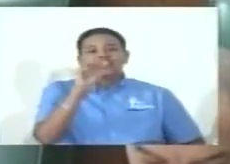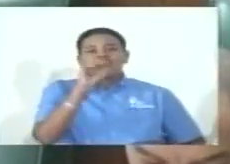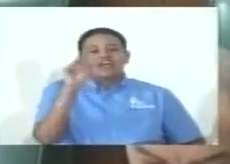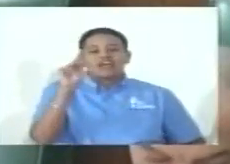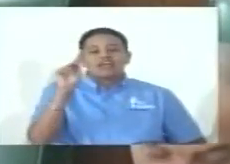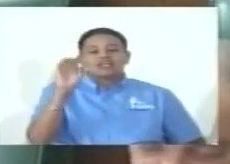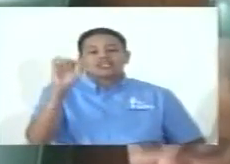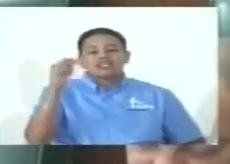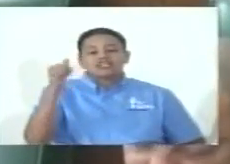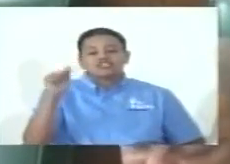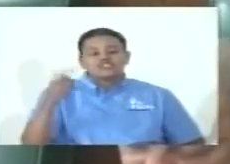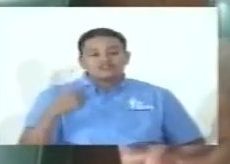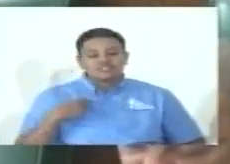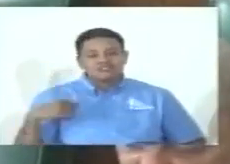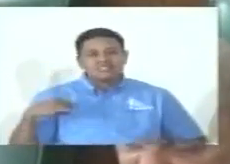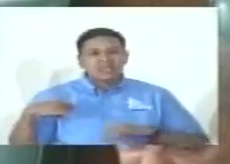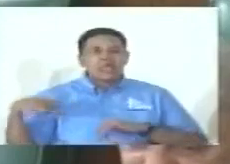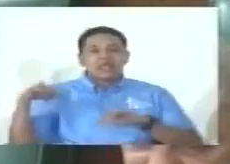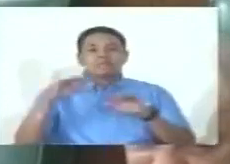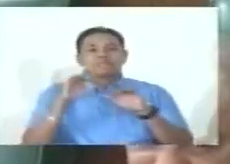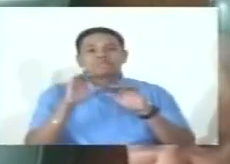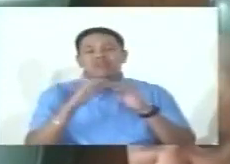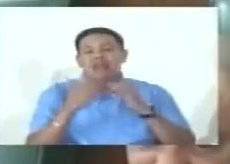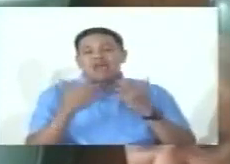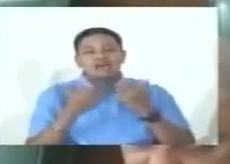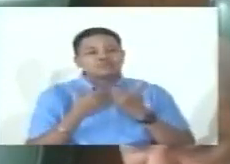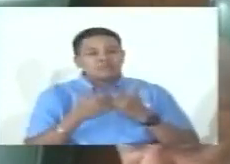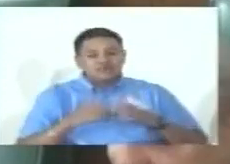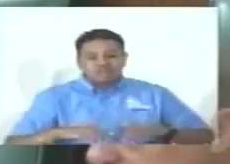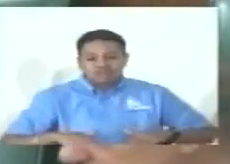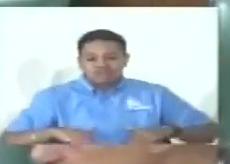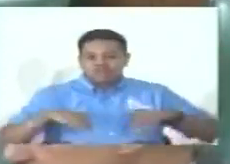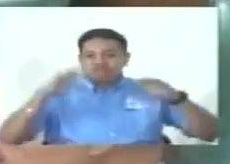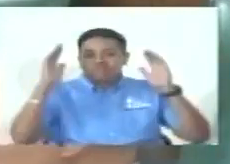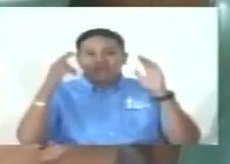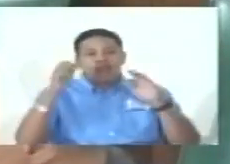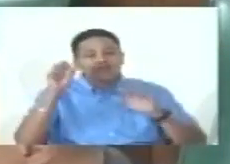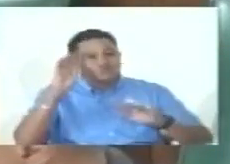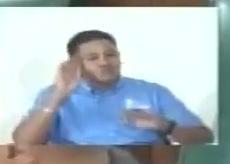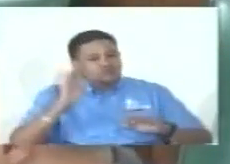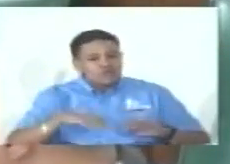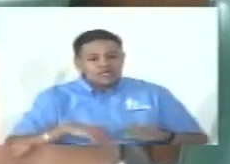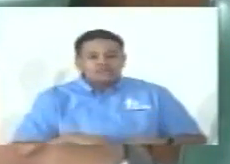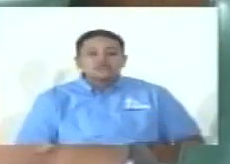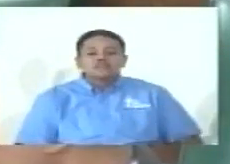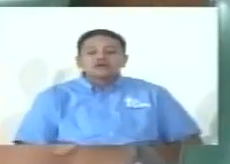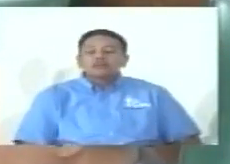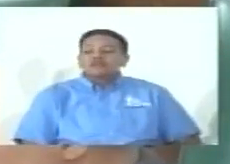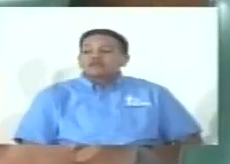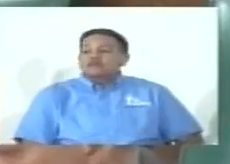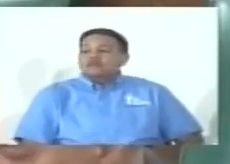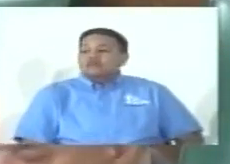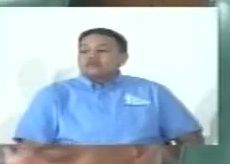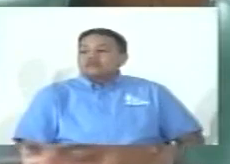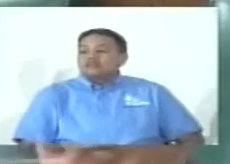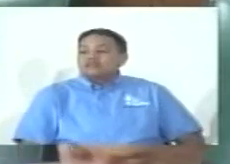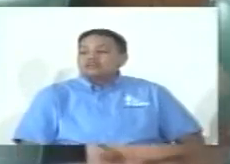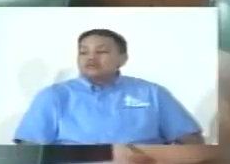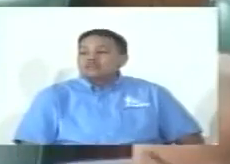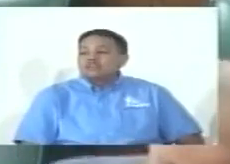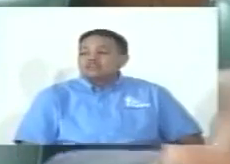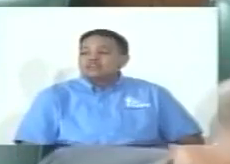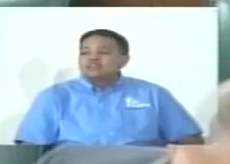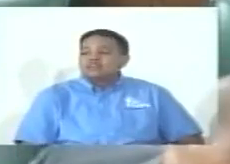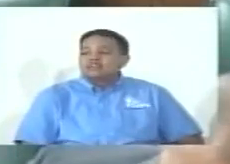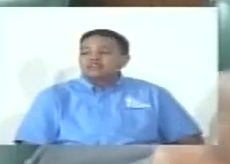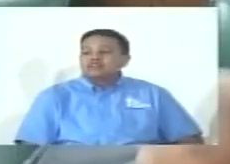and we were classmates right throughout high school. And at that time, I did not